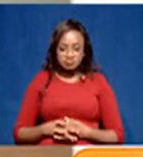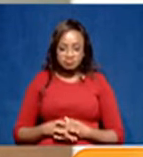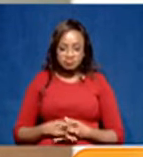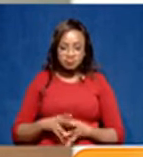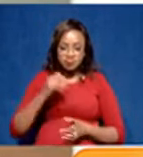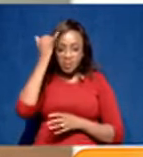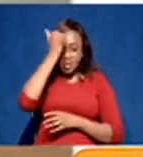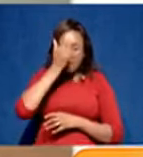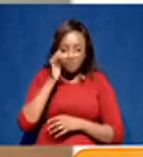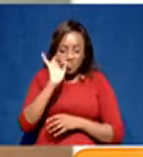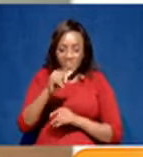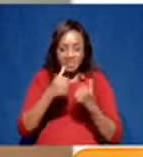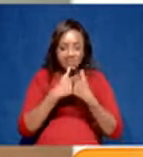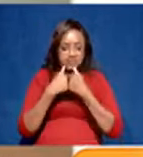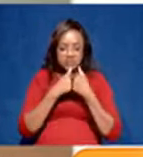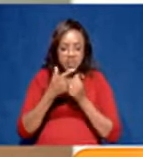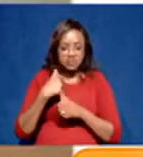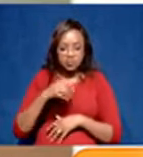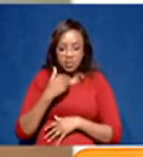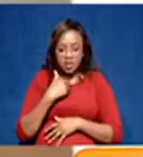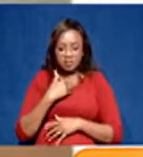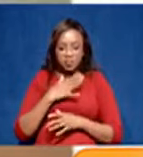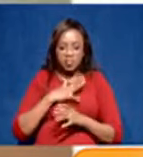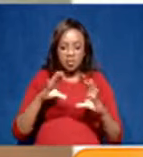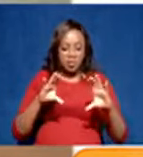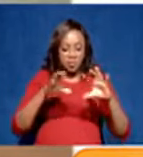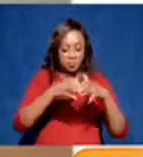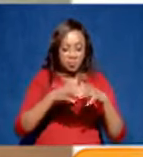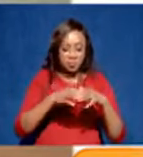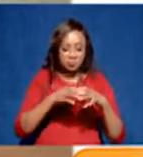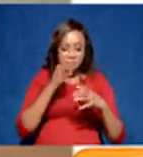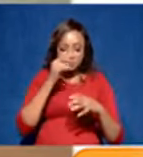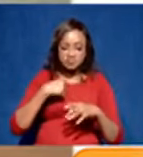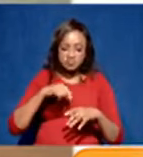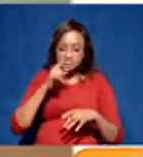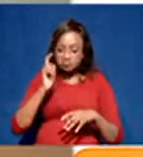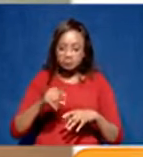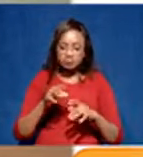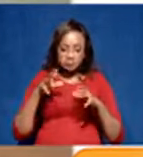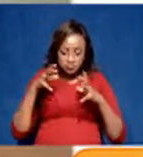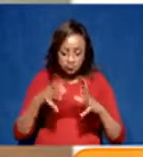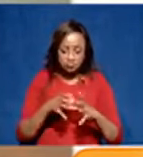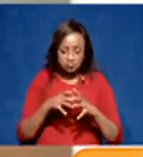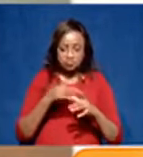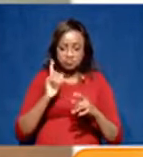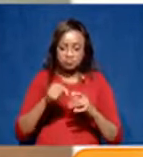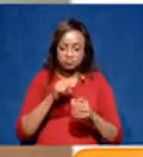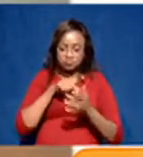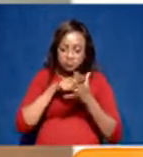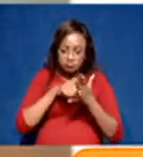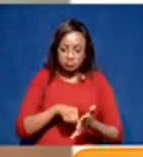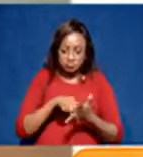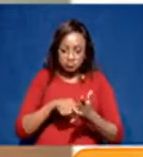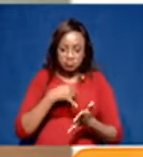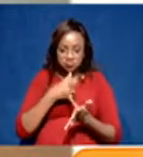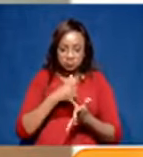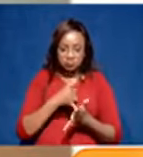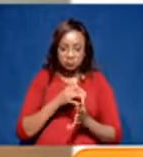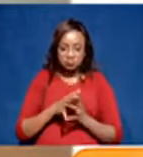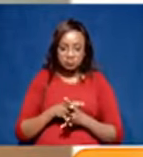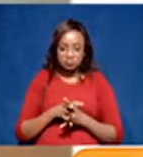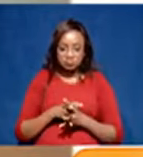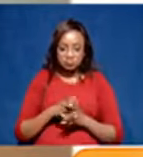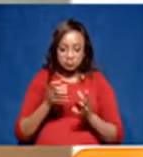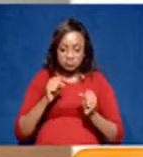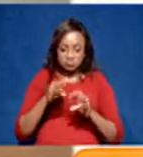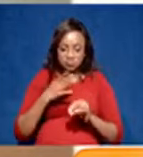have to be pushed, or there has to be a mechanism of enforcing, yeah. You know? So what we had done in our